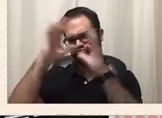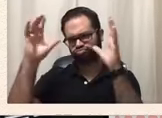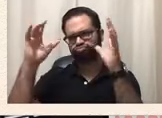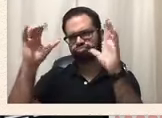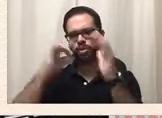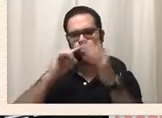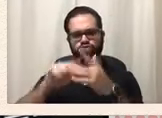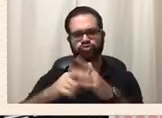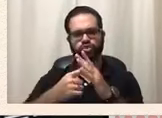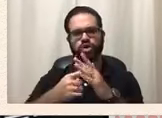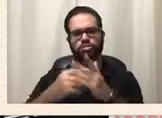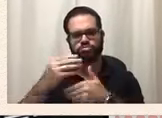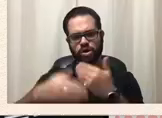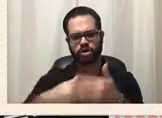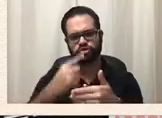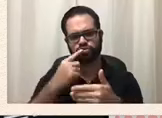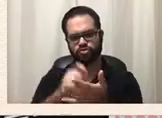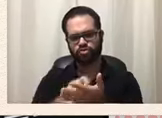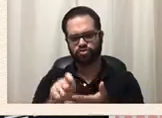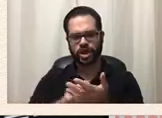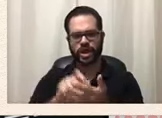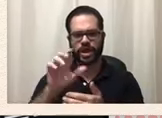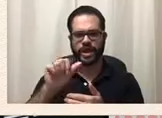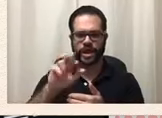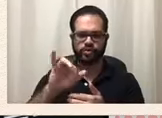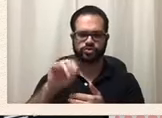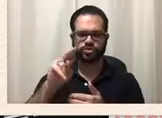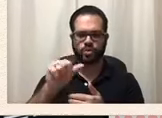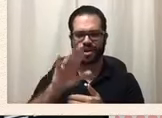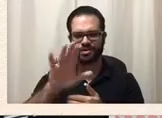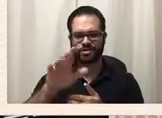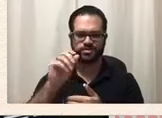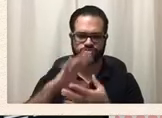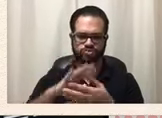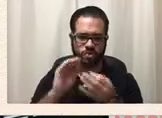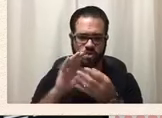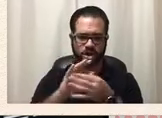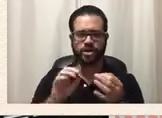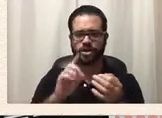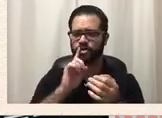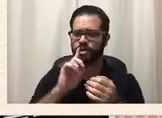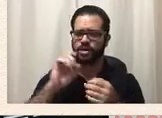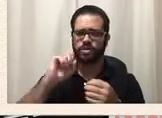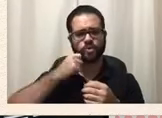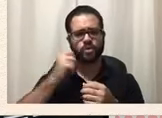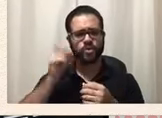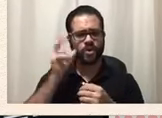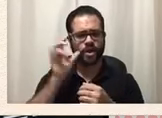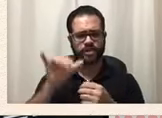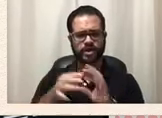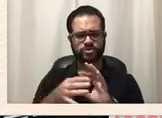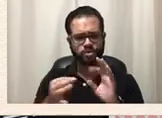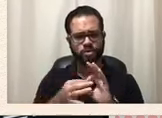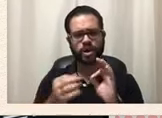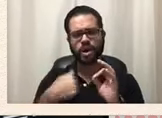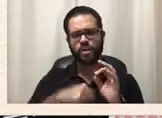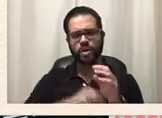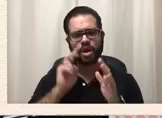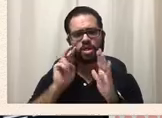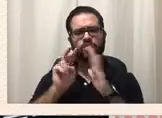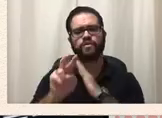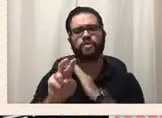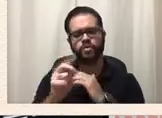writing Arizona's story, and it's been neat to be able to hear that and look forward to one day when